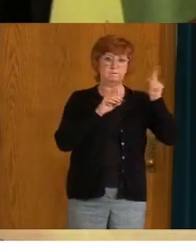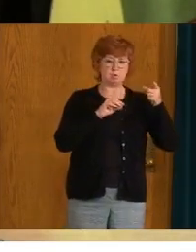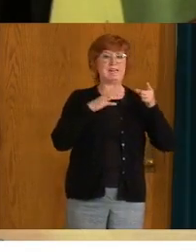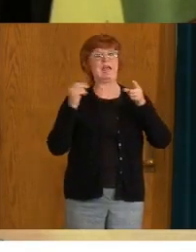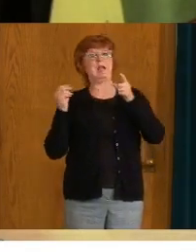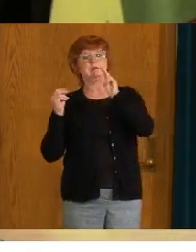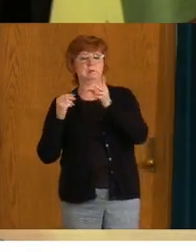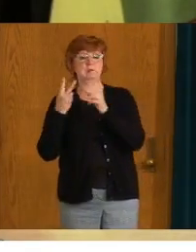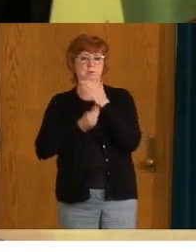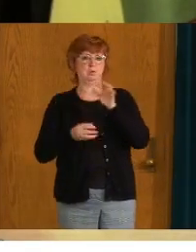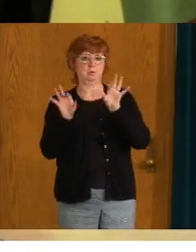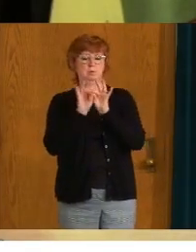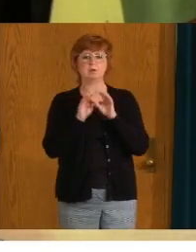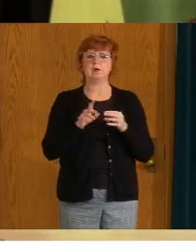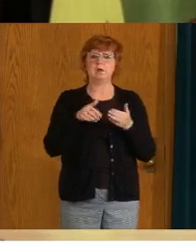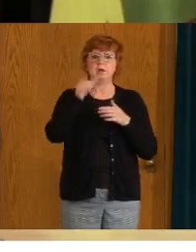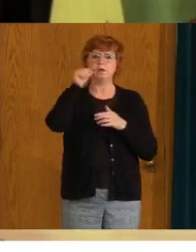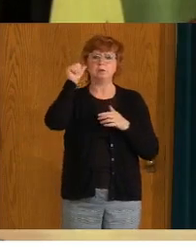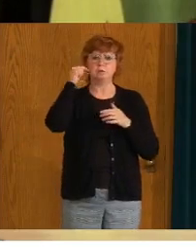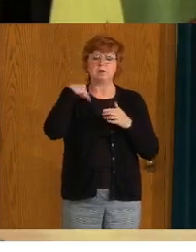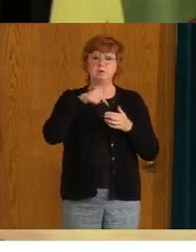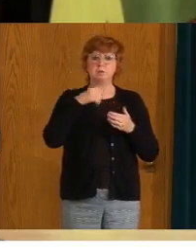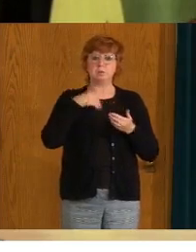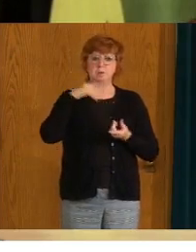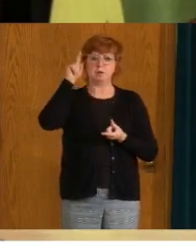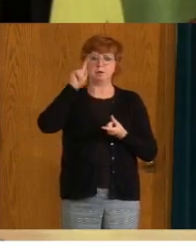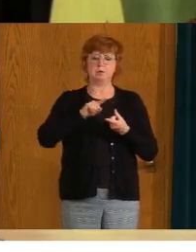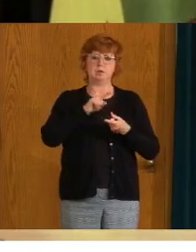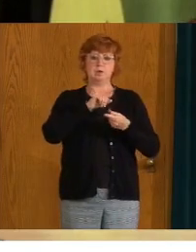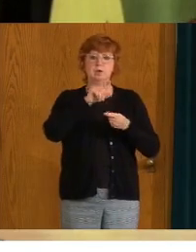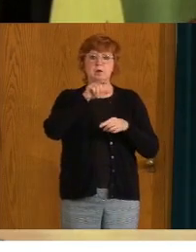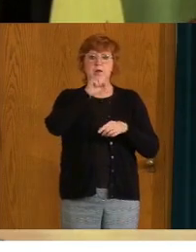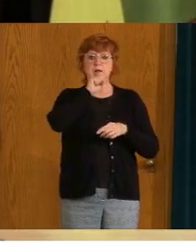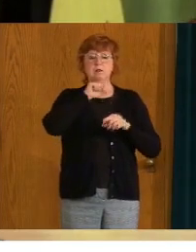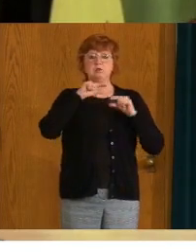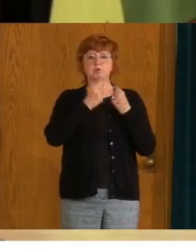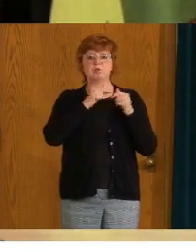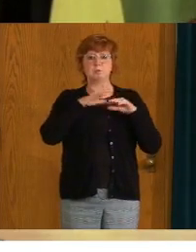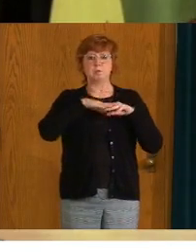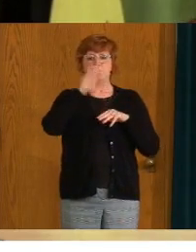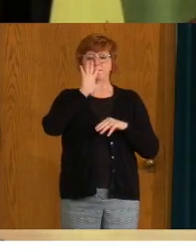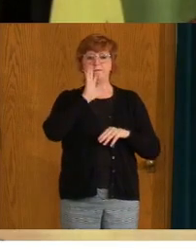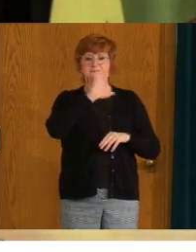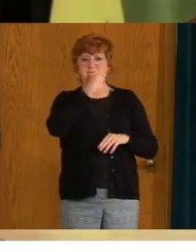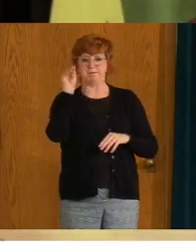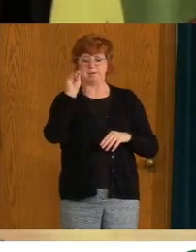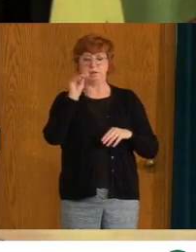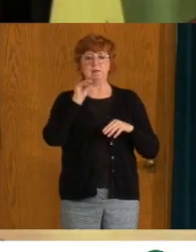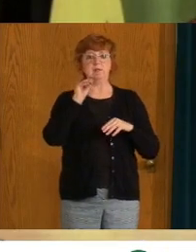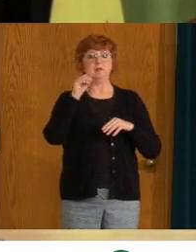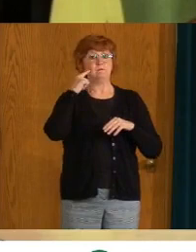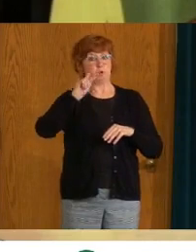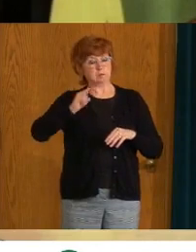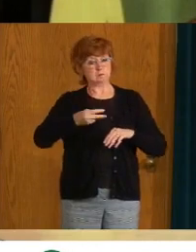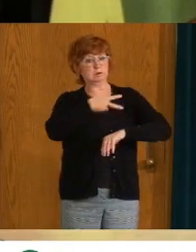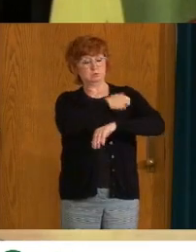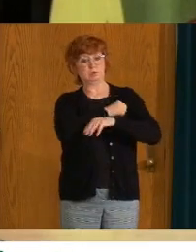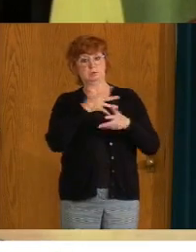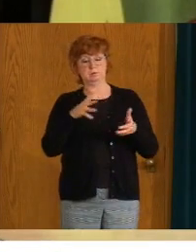can. Yesterday, we lowered the age for the second shot eligibility to everyone 50 years and older. And